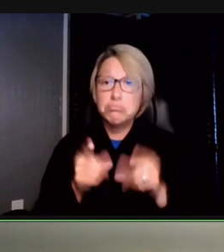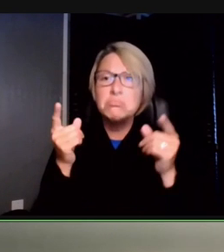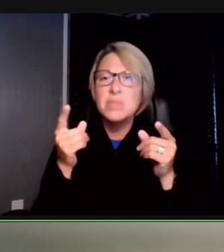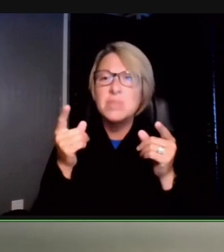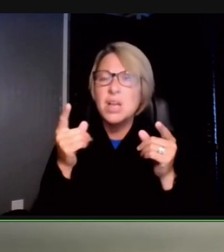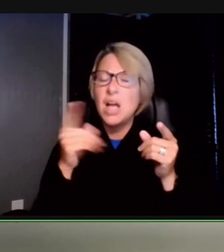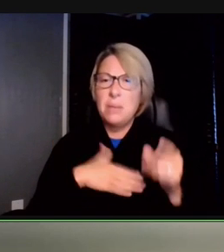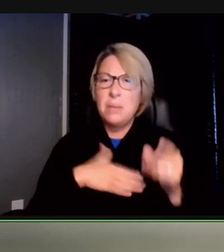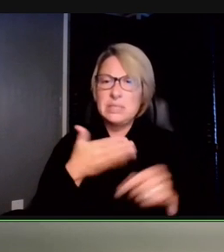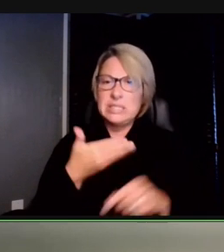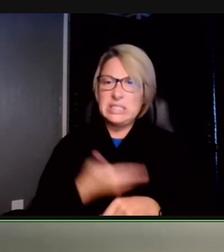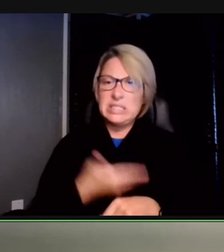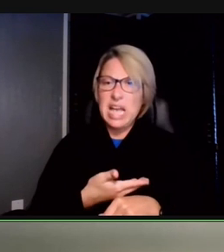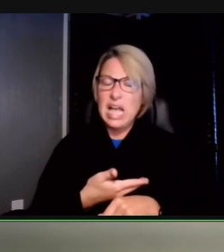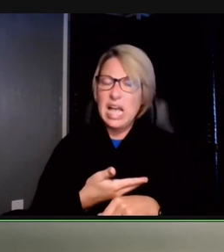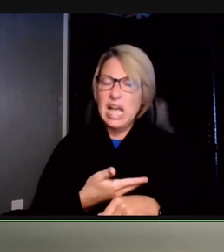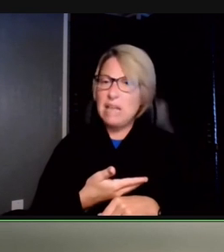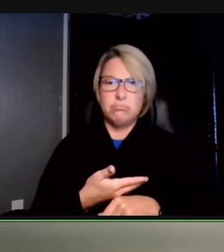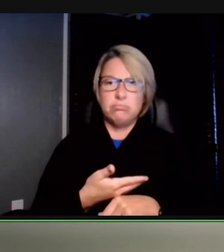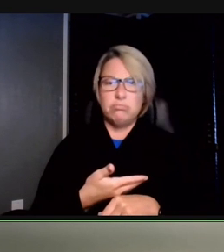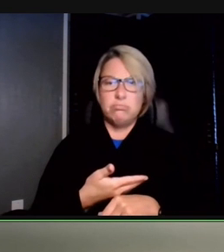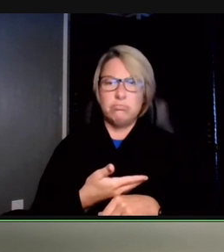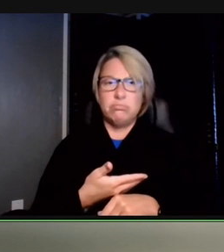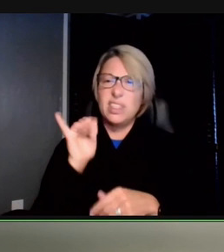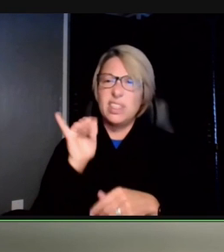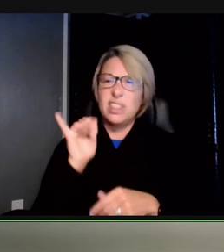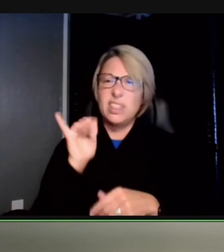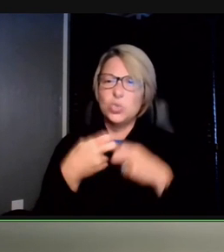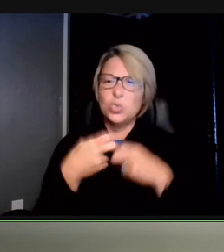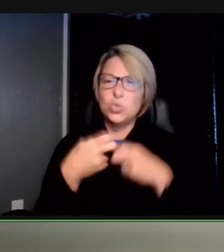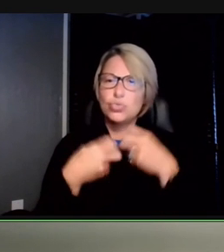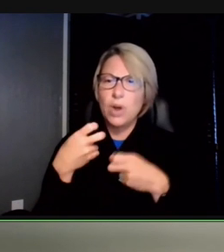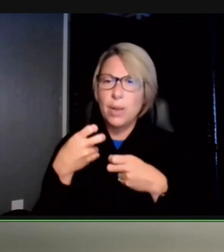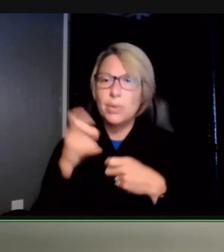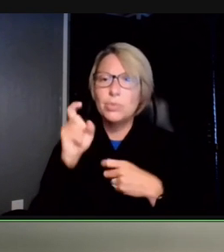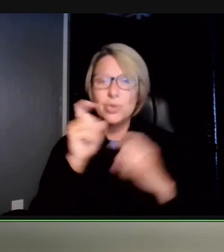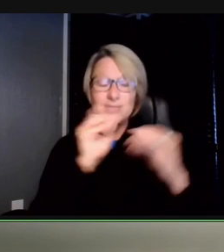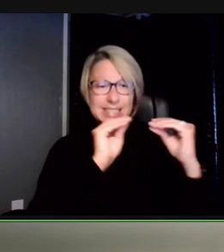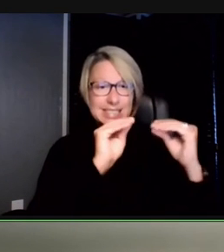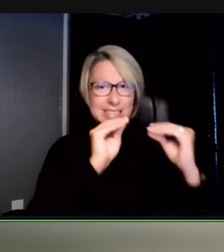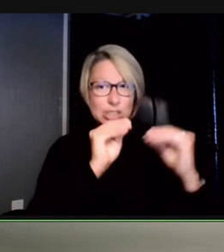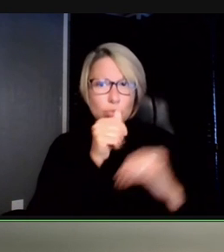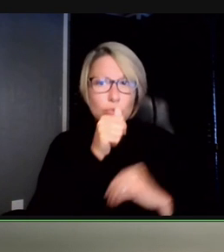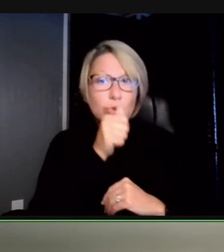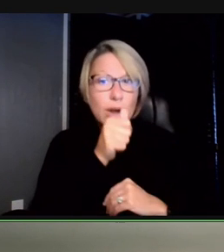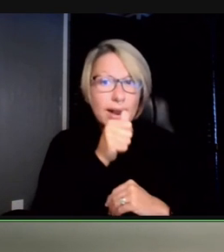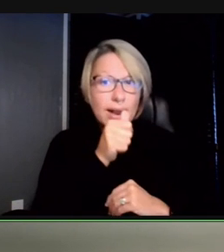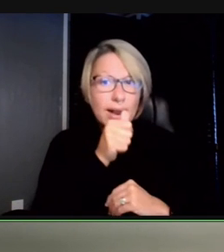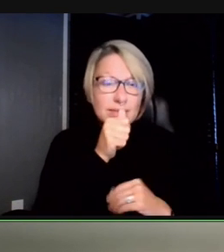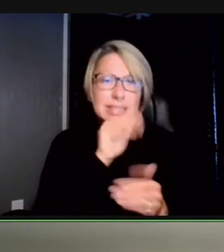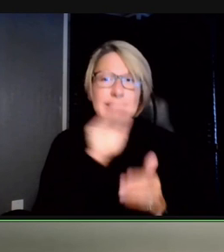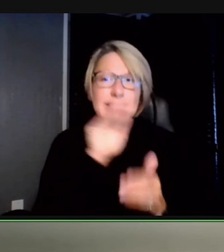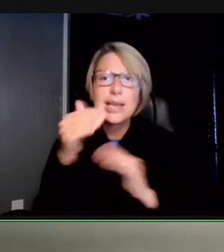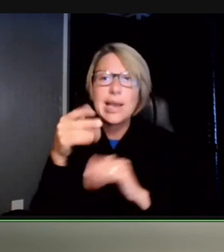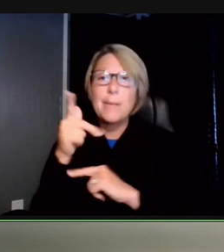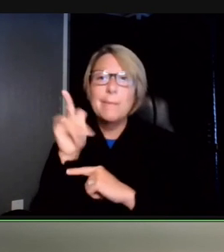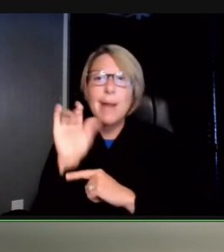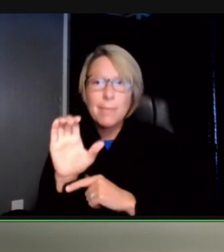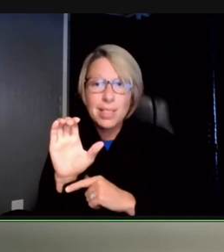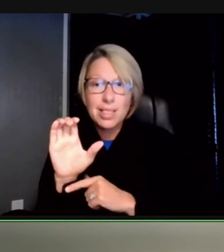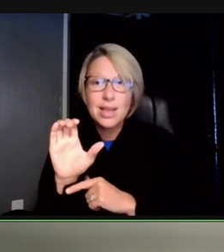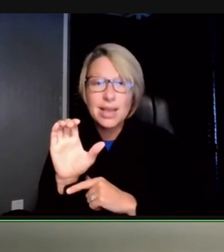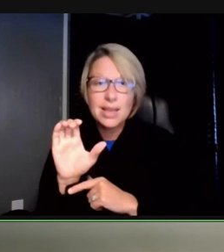going back and teaching that privacy versus public. Have a term that the child is able to use